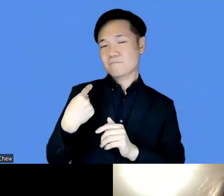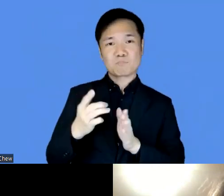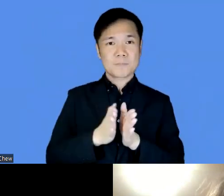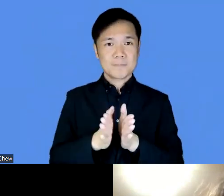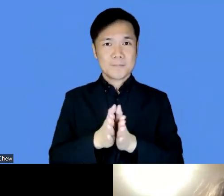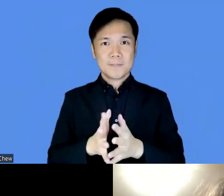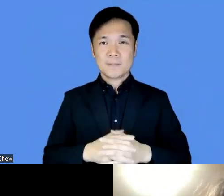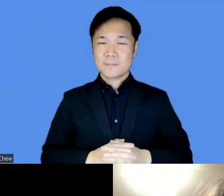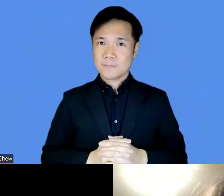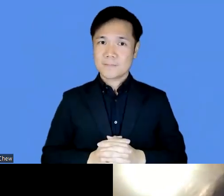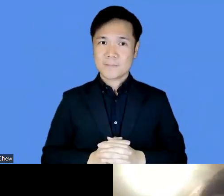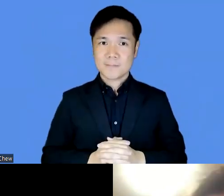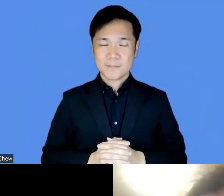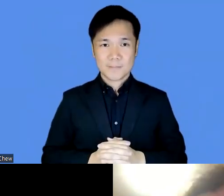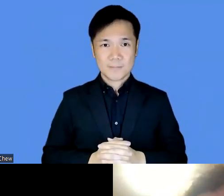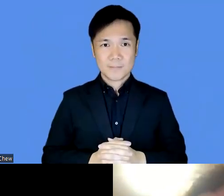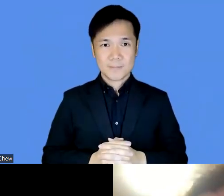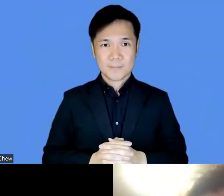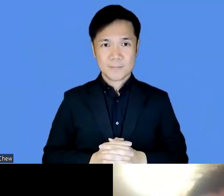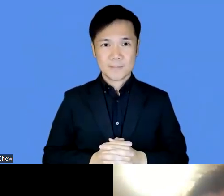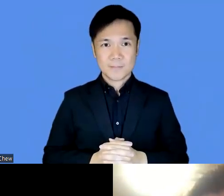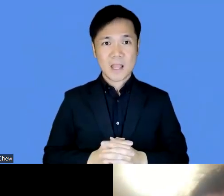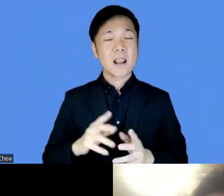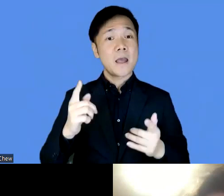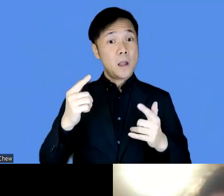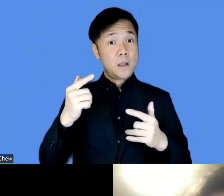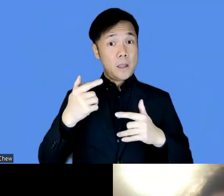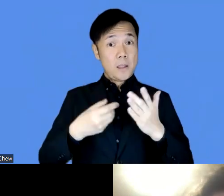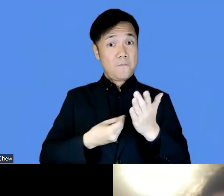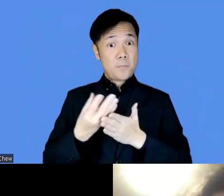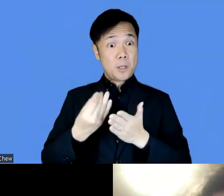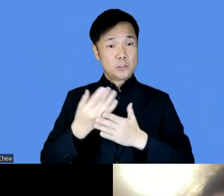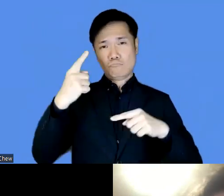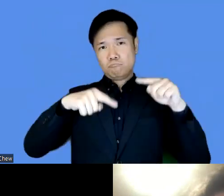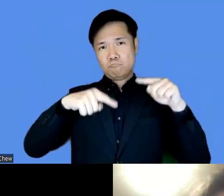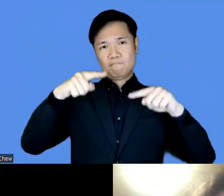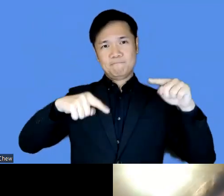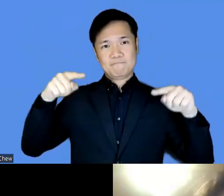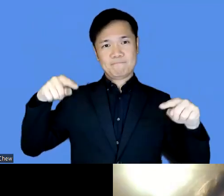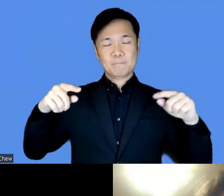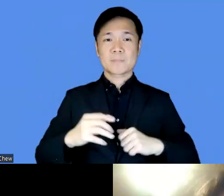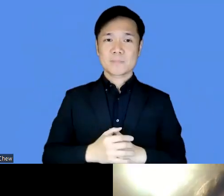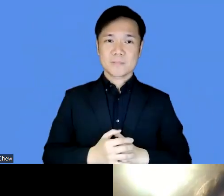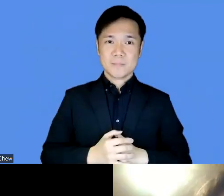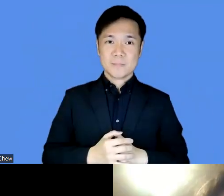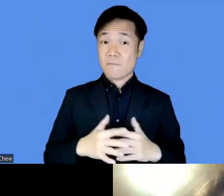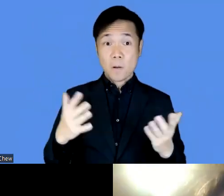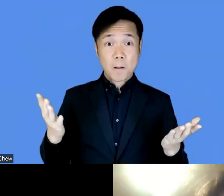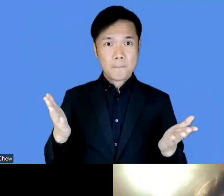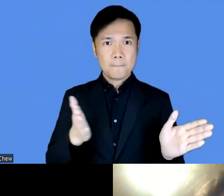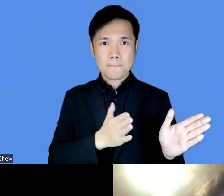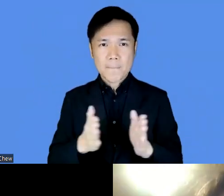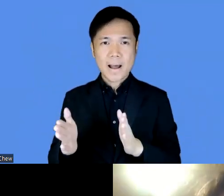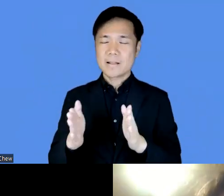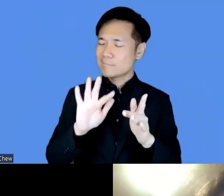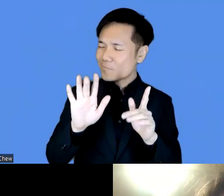is the different source of information that we can use for planning and designing